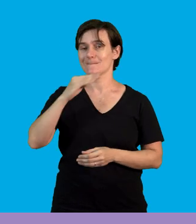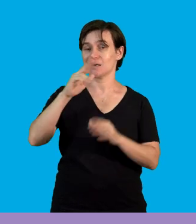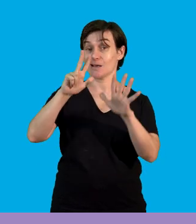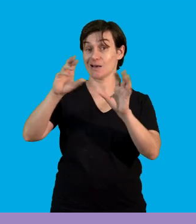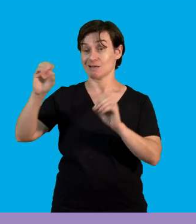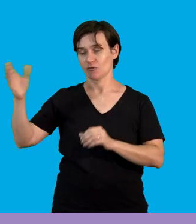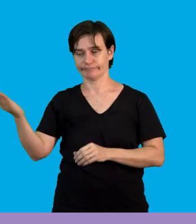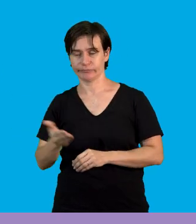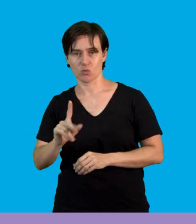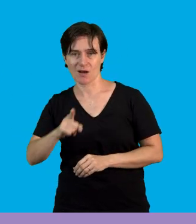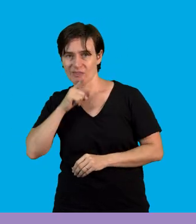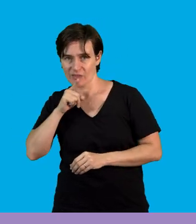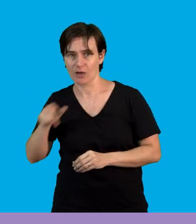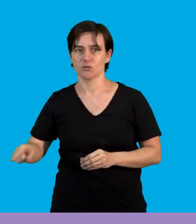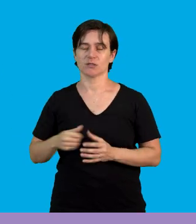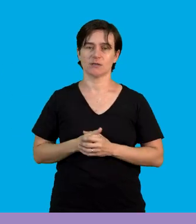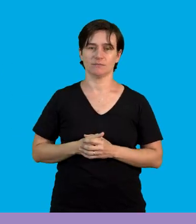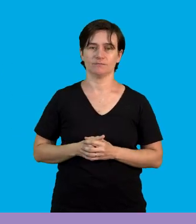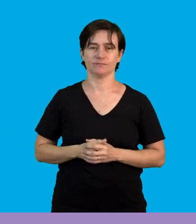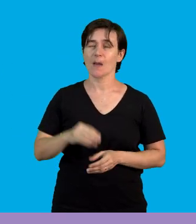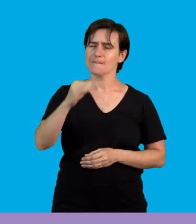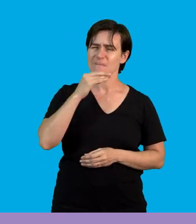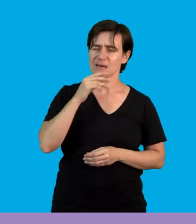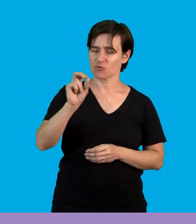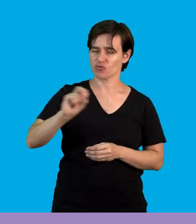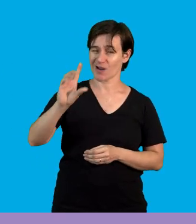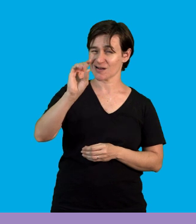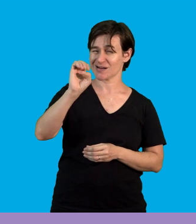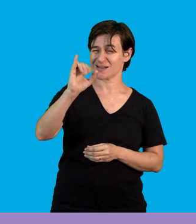is 1,000. So as a decimal, it would be